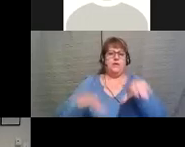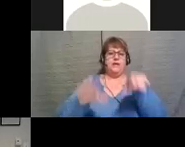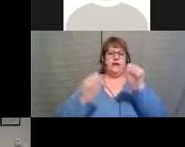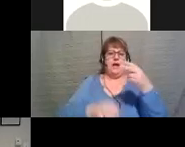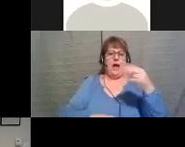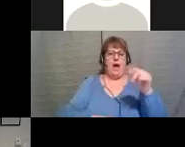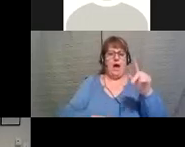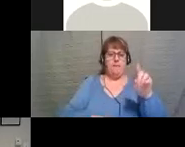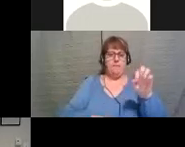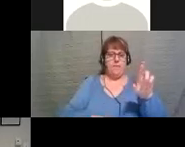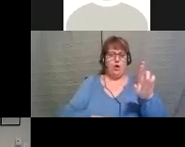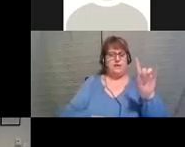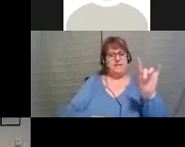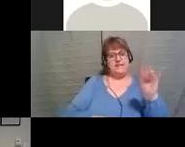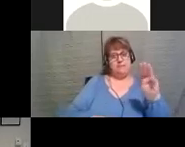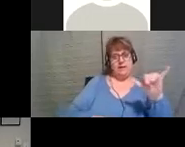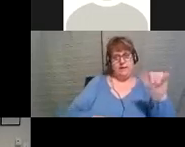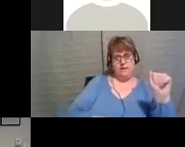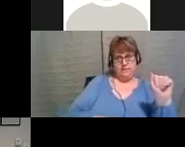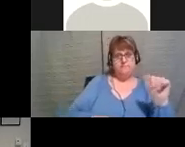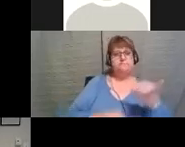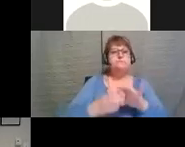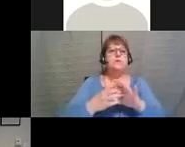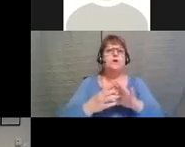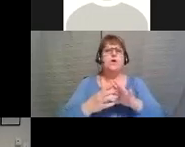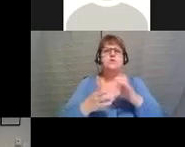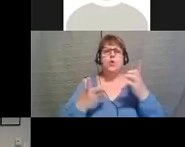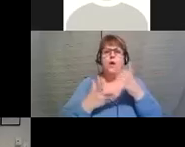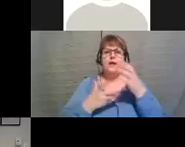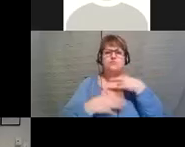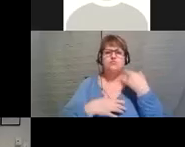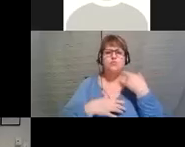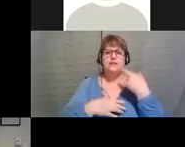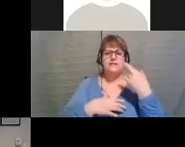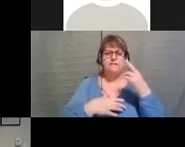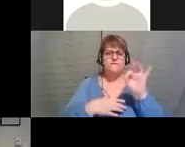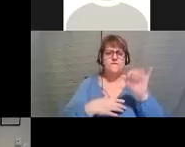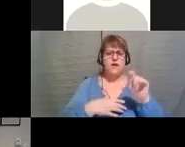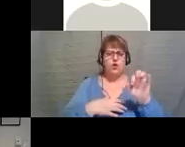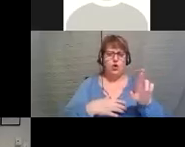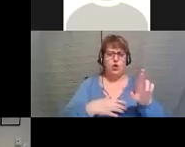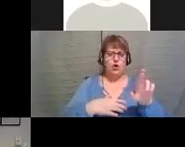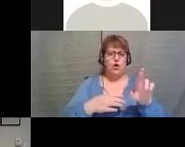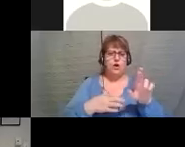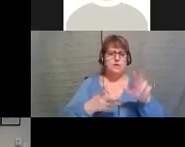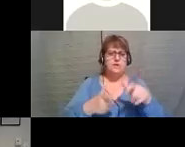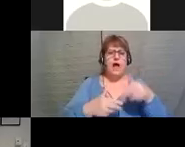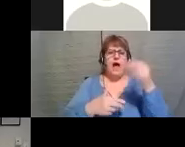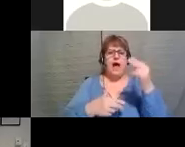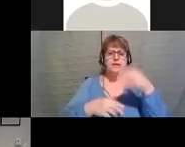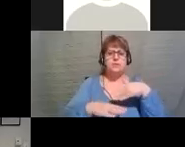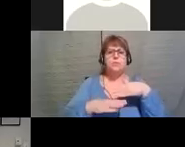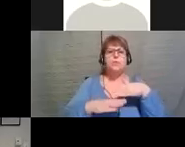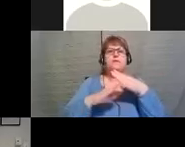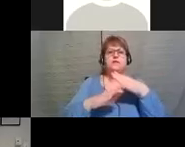And so with these risk factors in mind, what would be the highest priority interventions in the world's